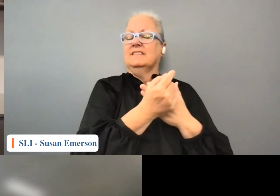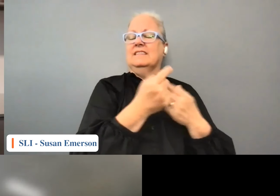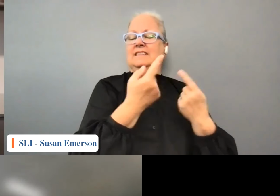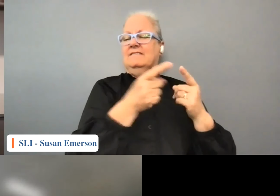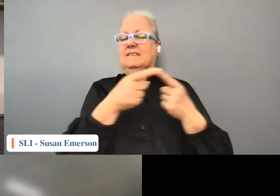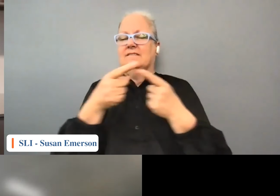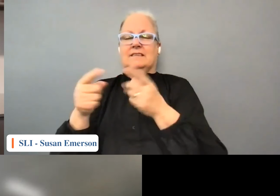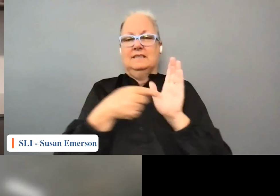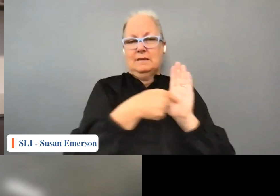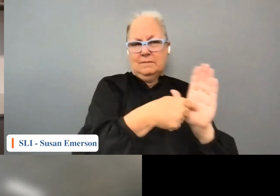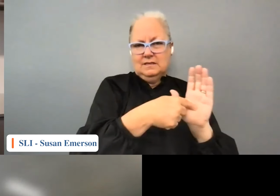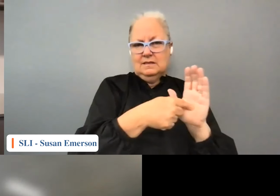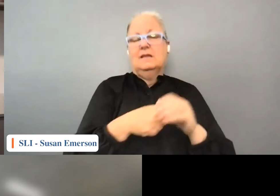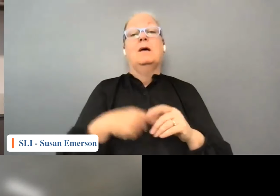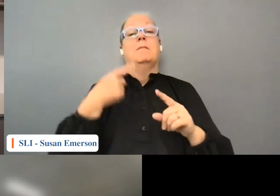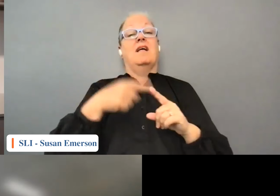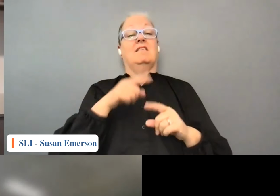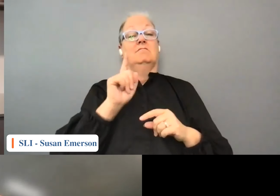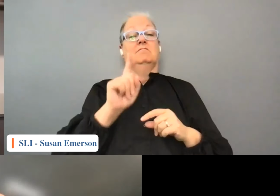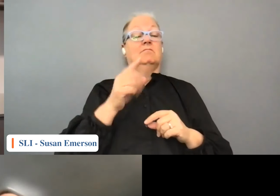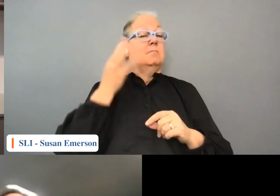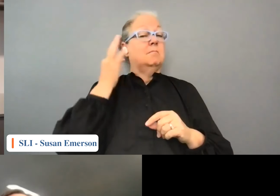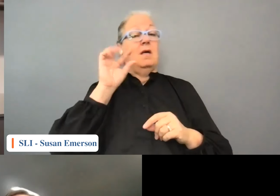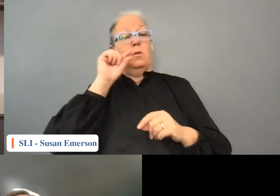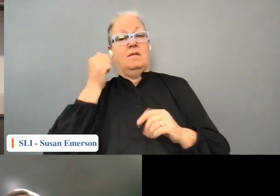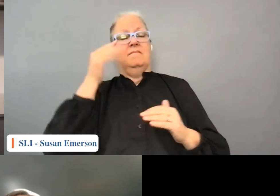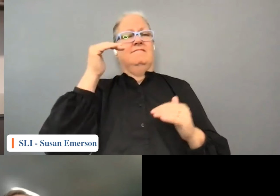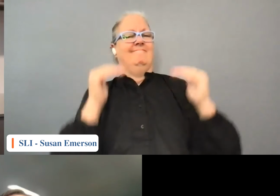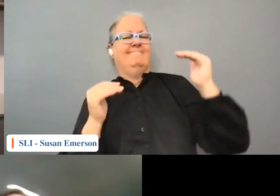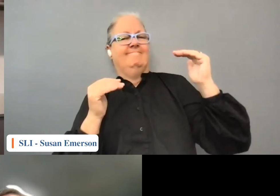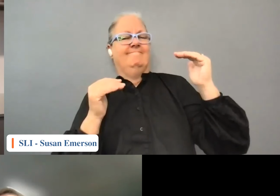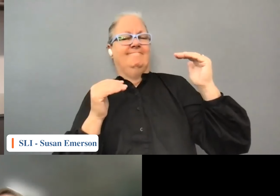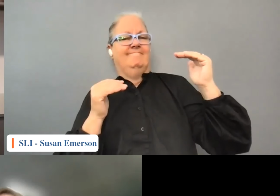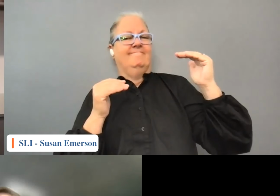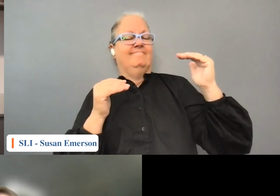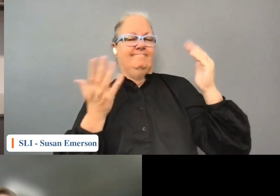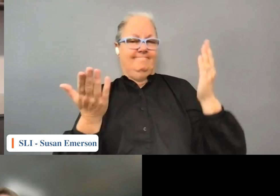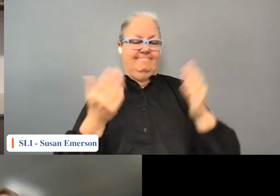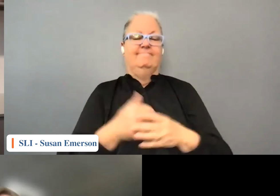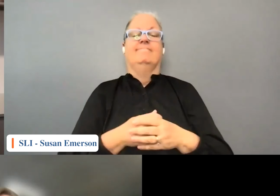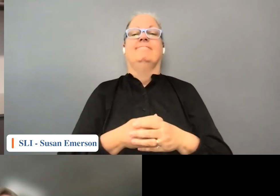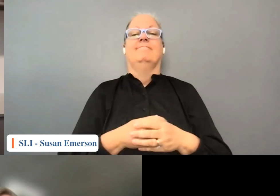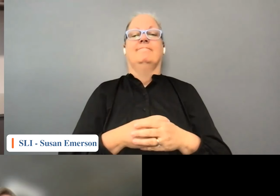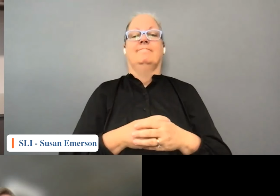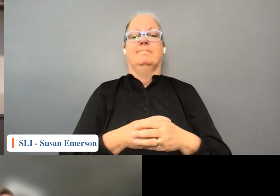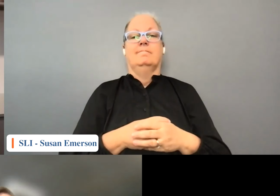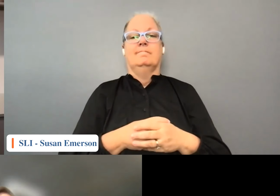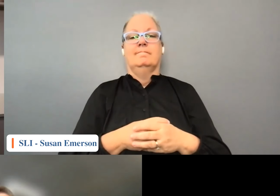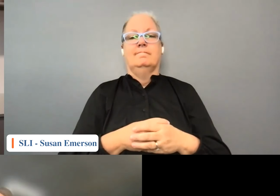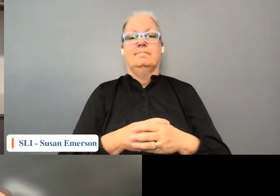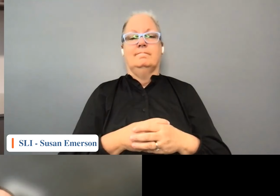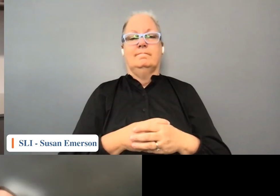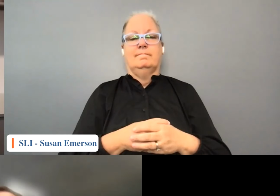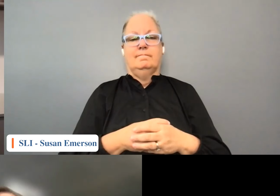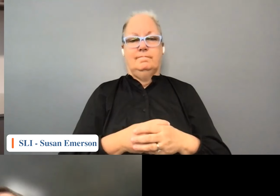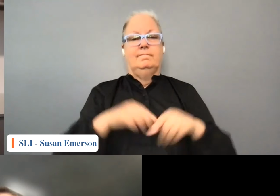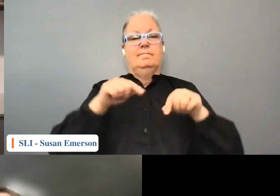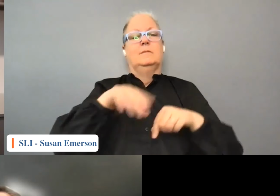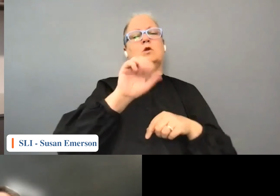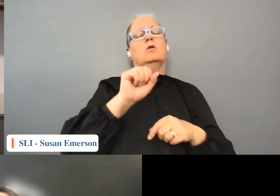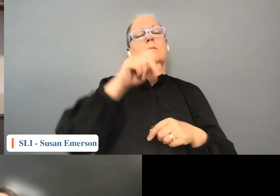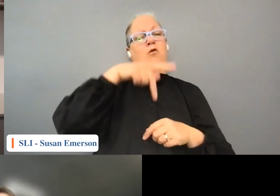power dynamics. Now, in traversing this territory, social protection